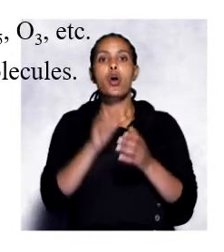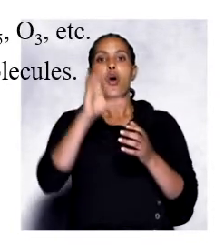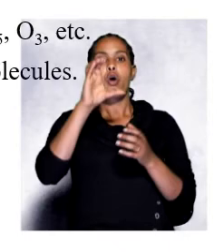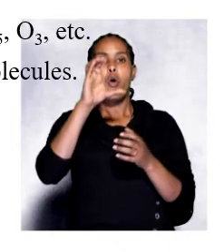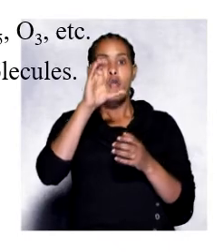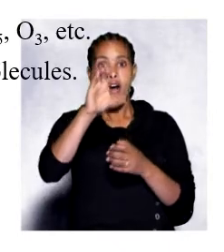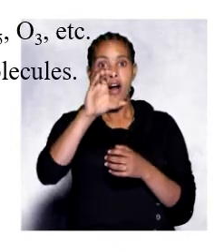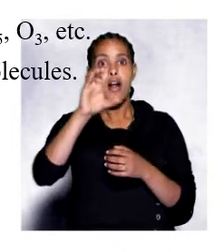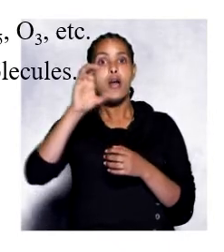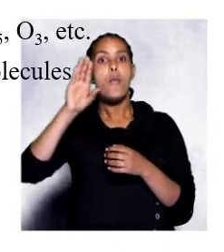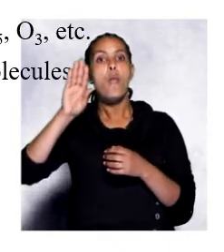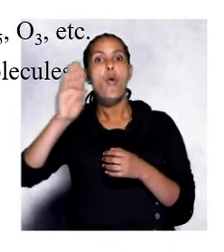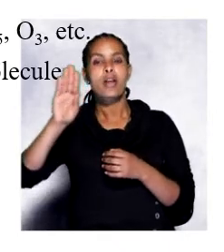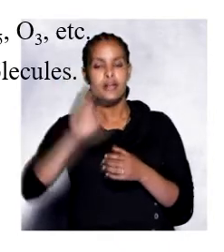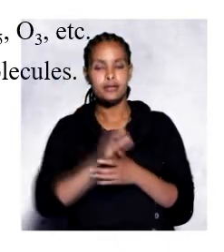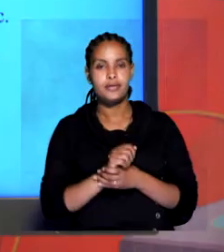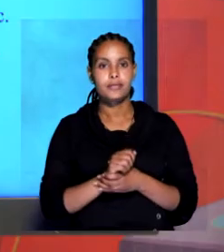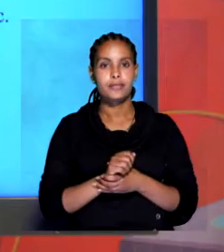Covalent bonding.